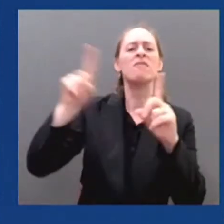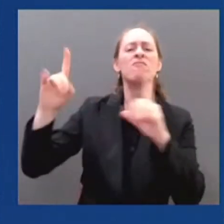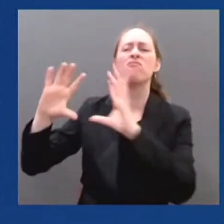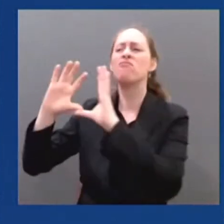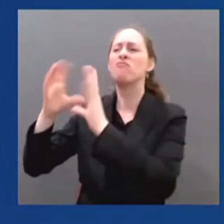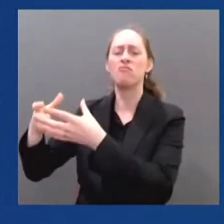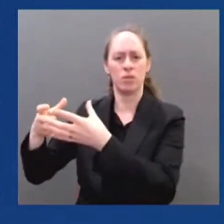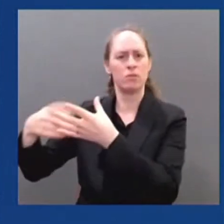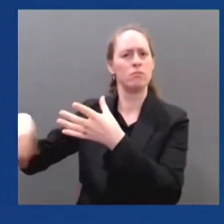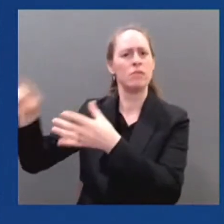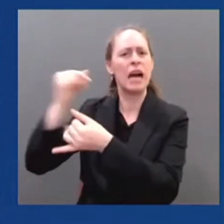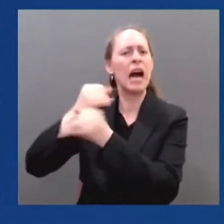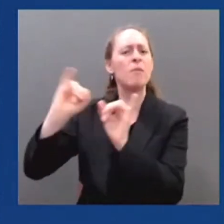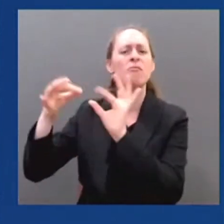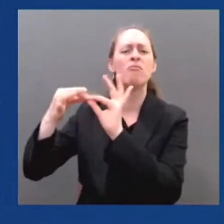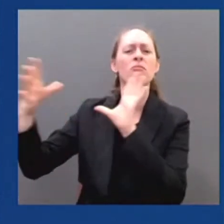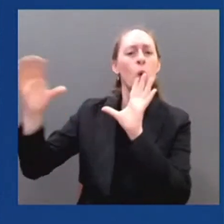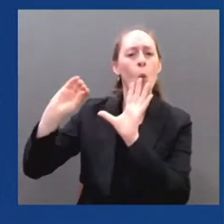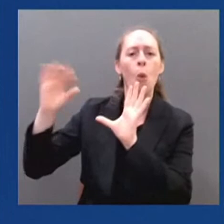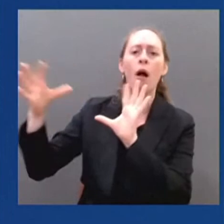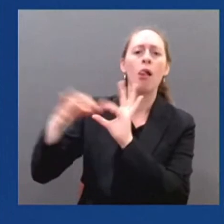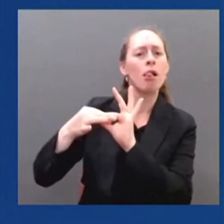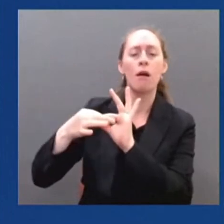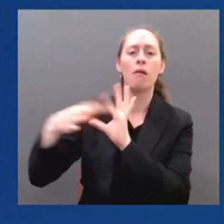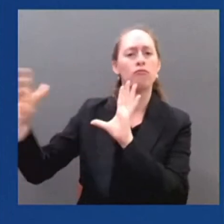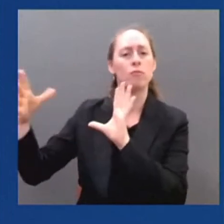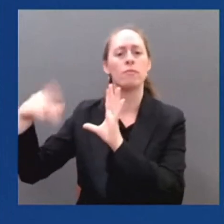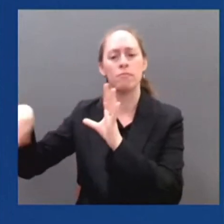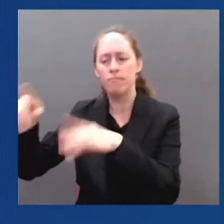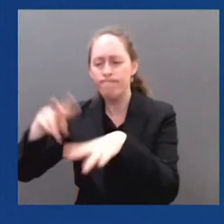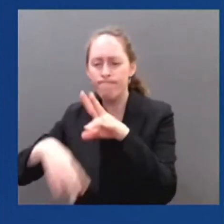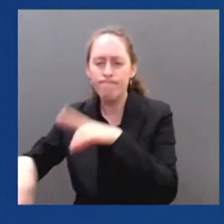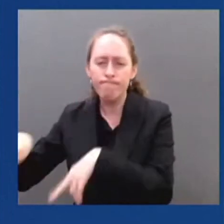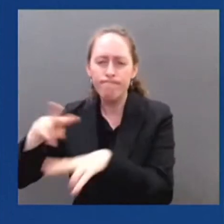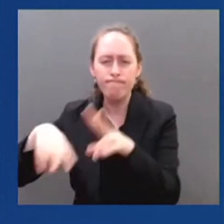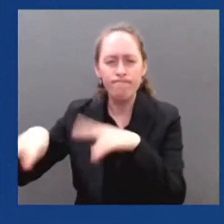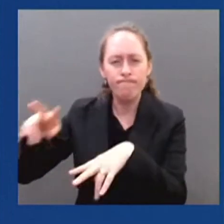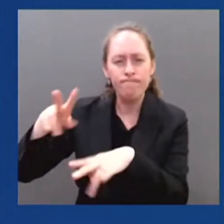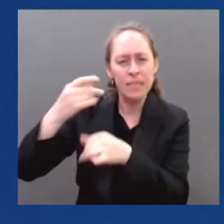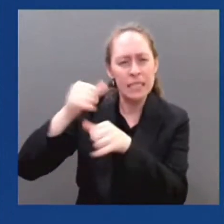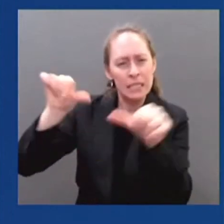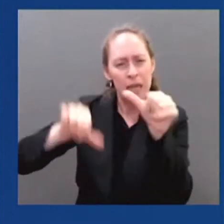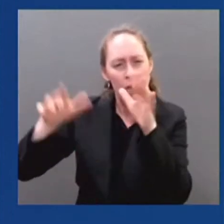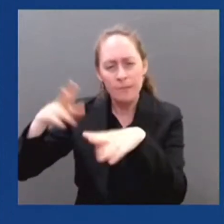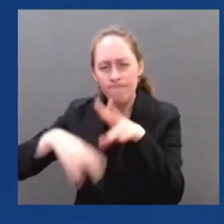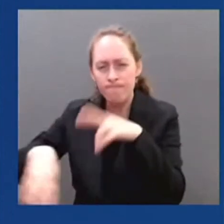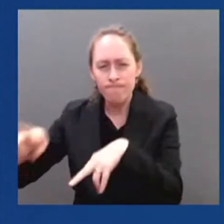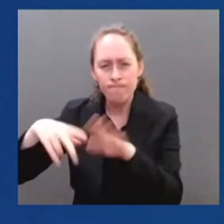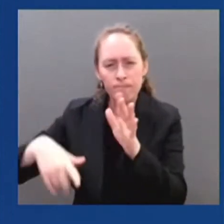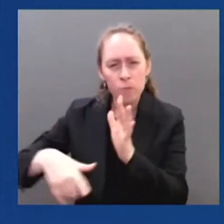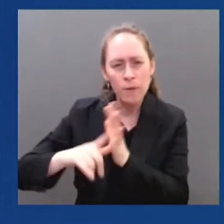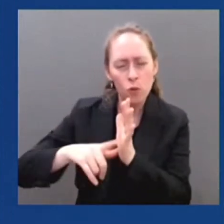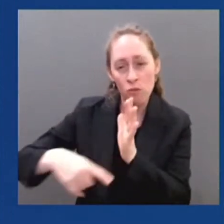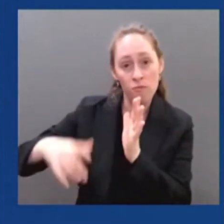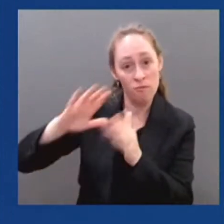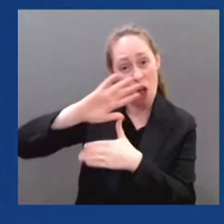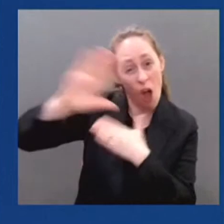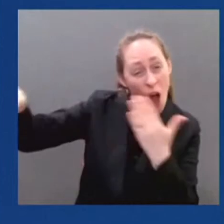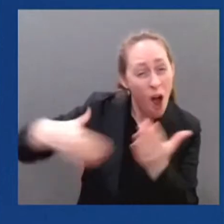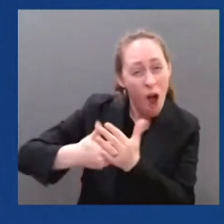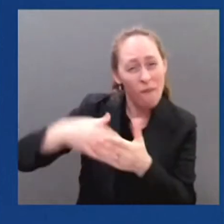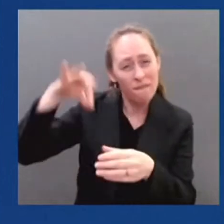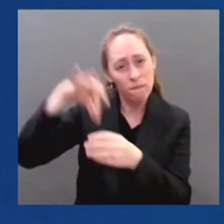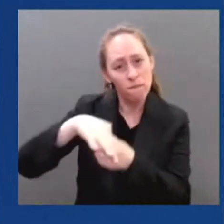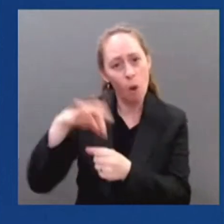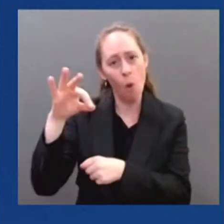voted unanimously in support of the authorization and the recommendation. Therefore, we are all very